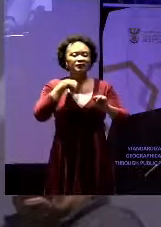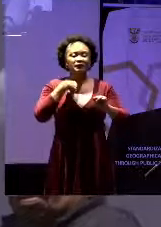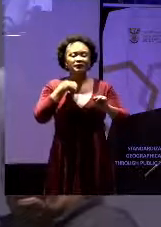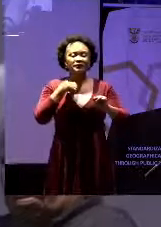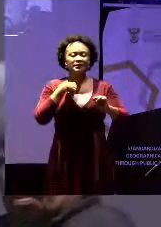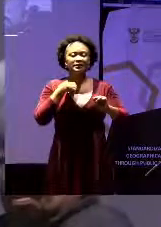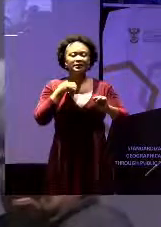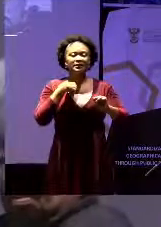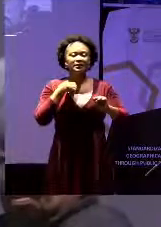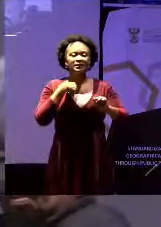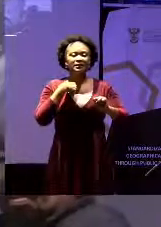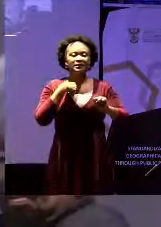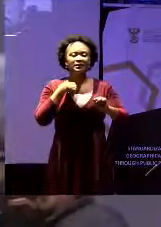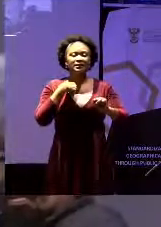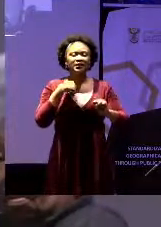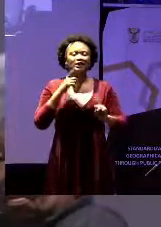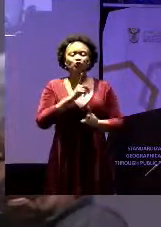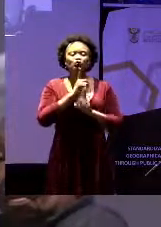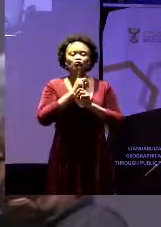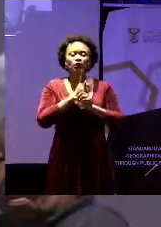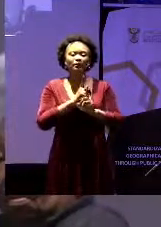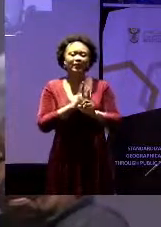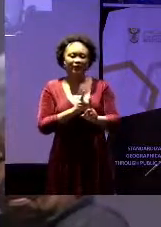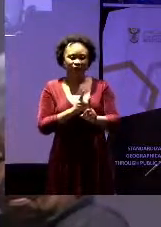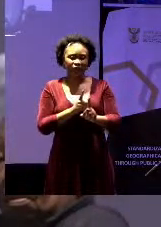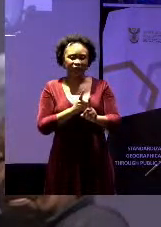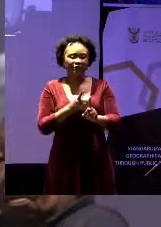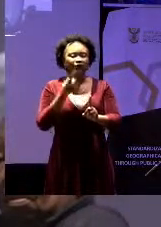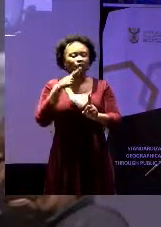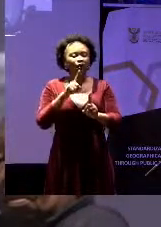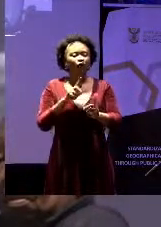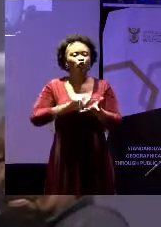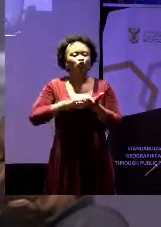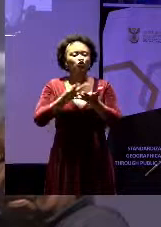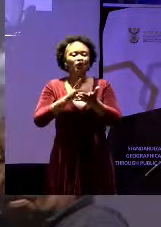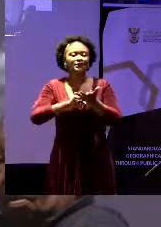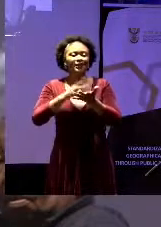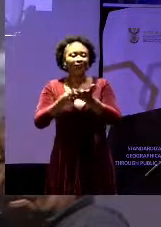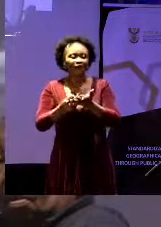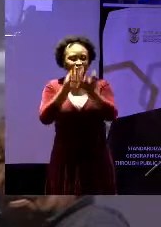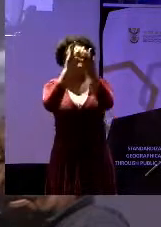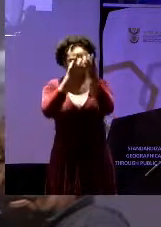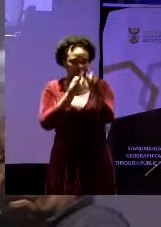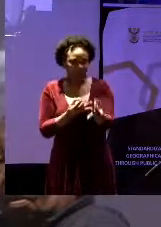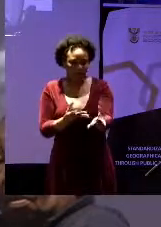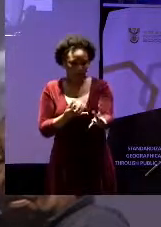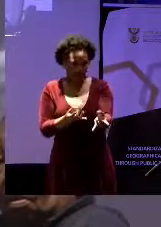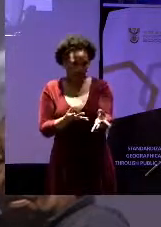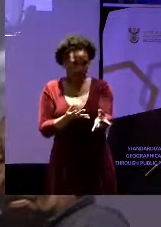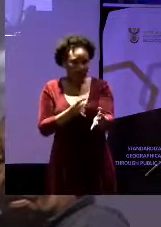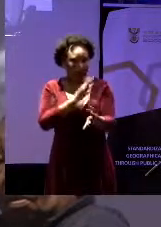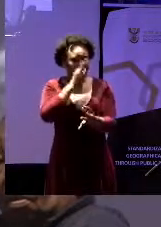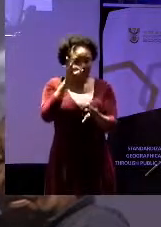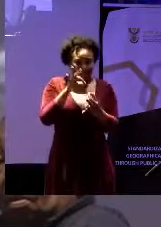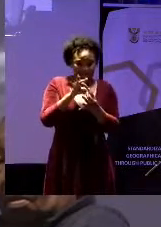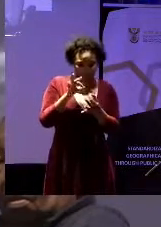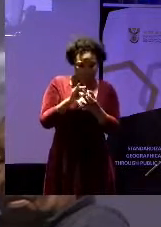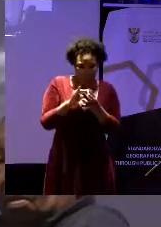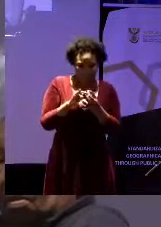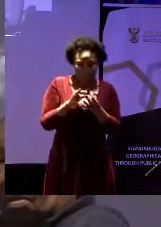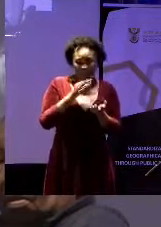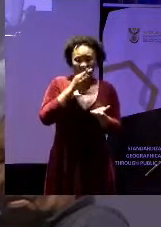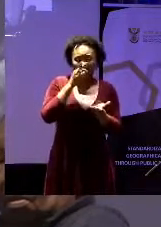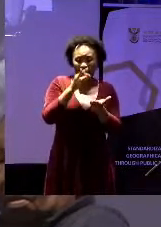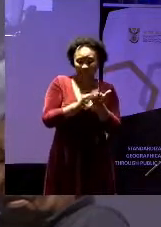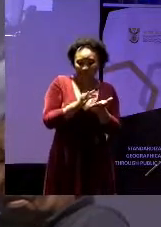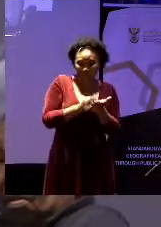one recommendation for the translation of the information, especially the application form, into